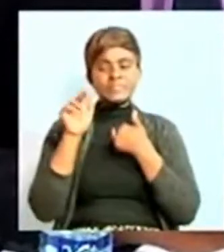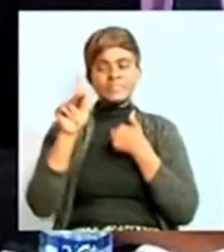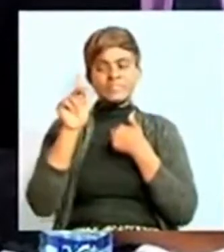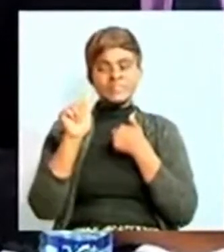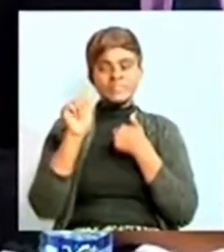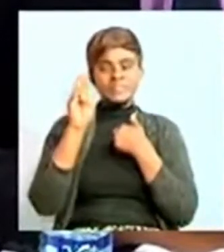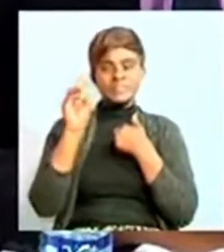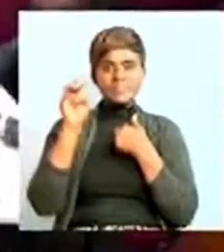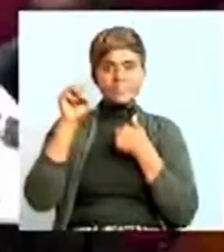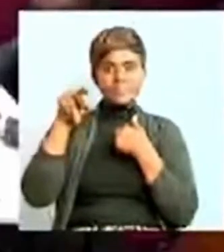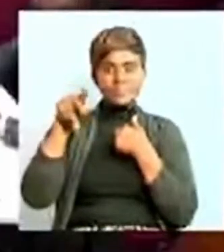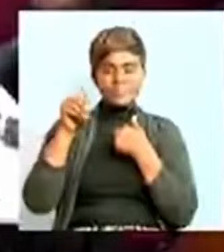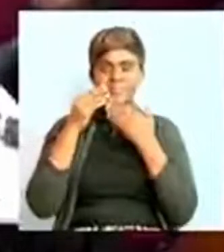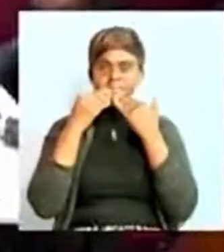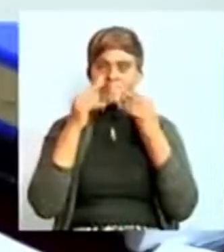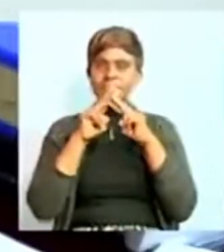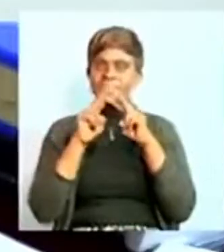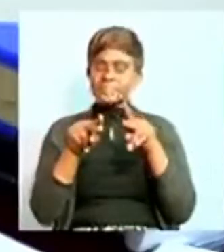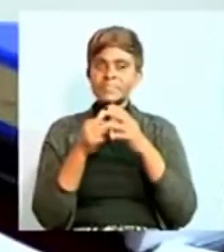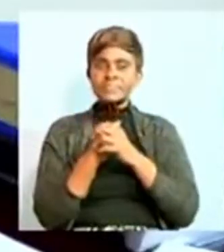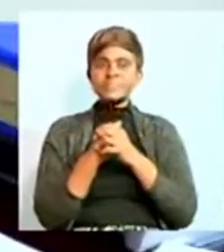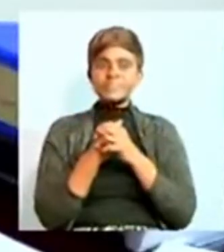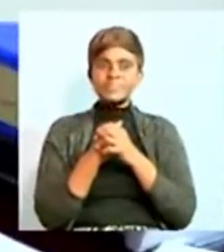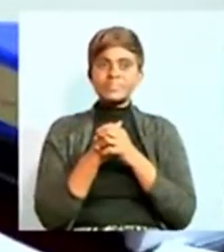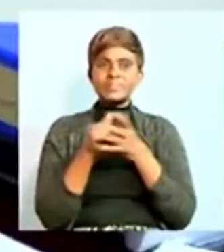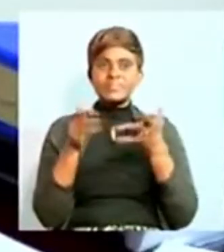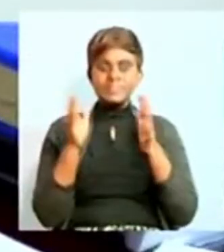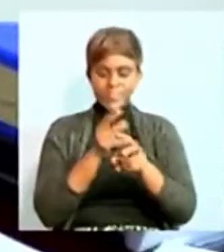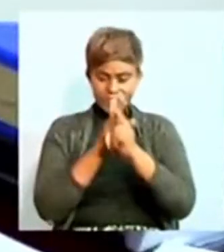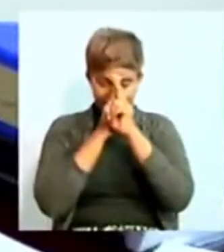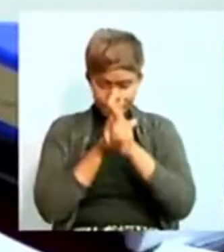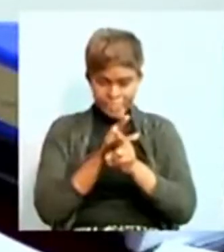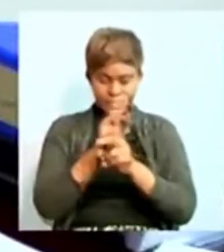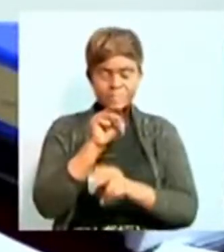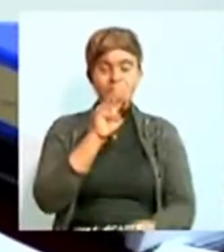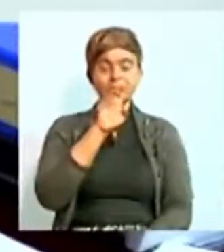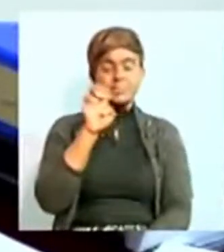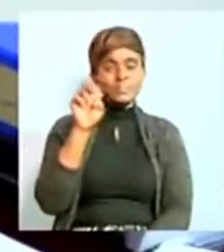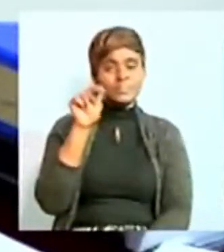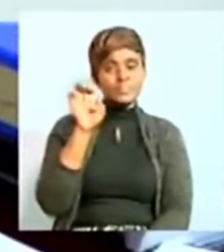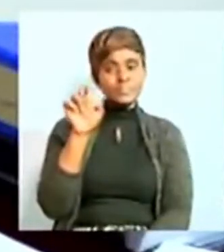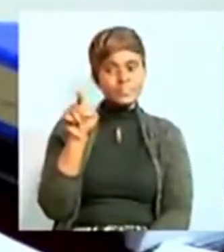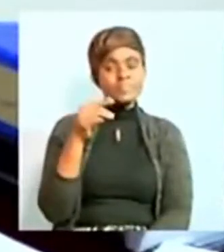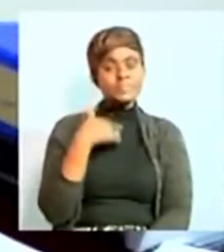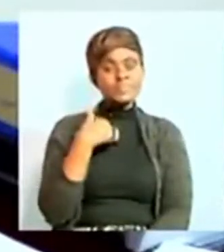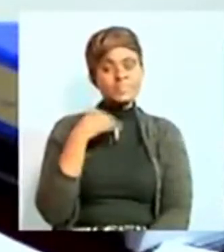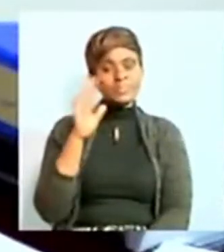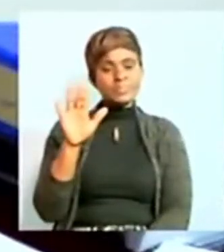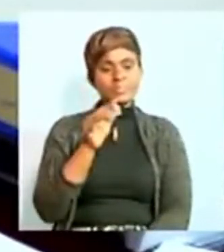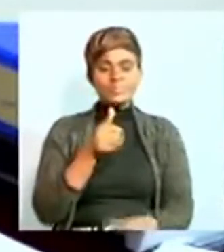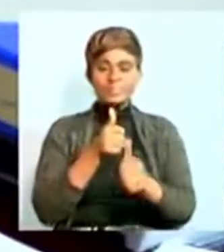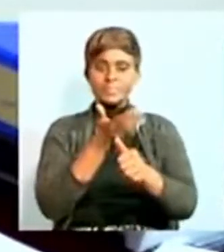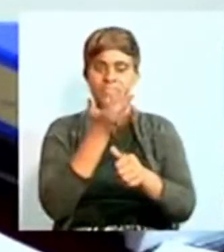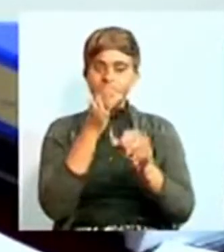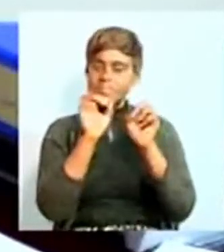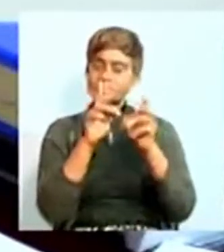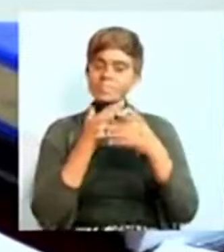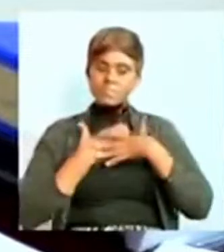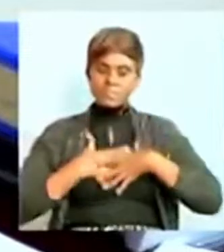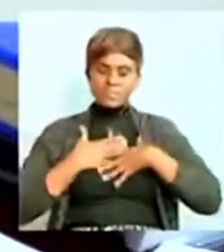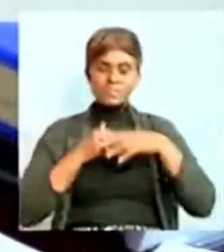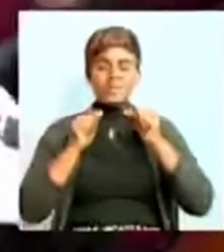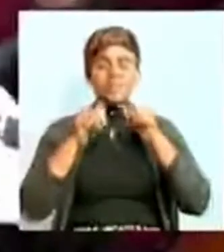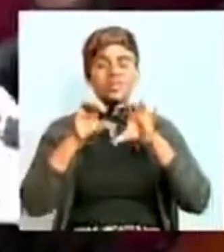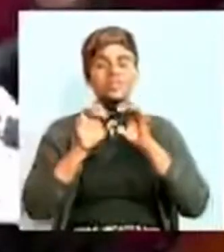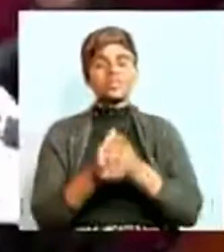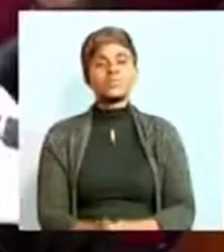Chair. May we allow Honorable Mwene to come up with his follow-up, then you... Okay, please go ahead.